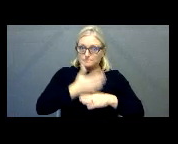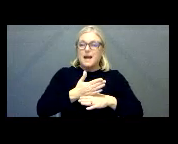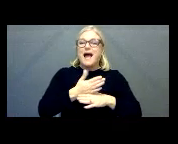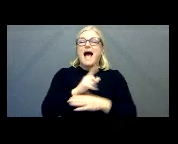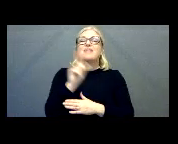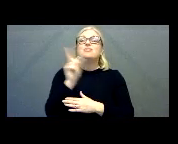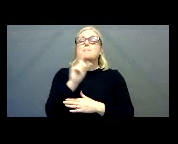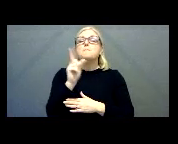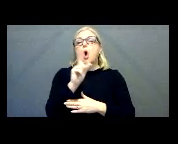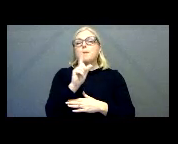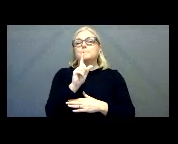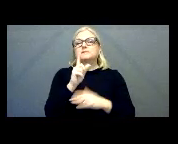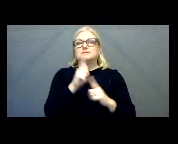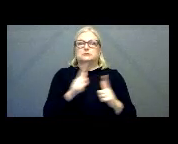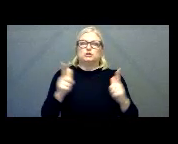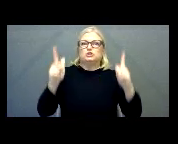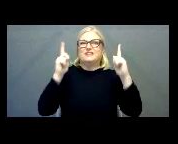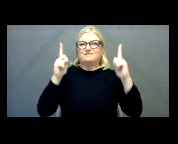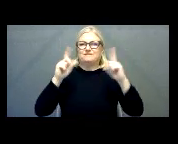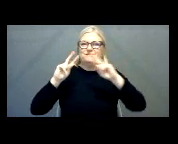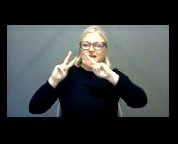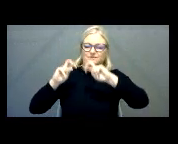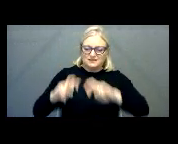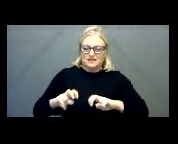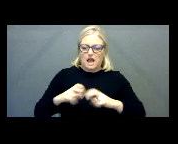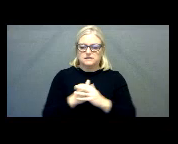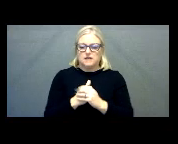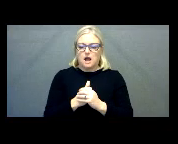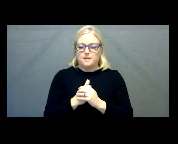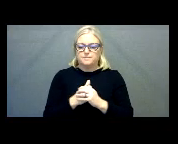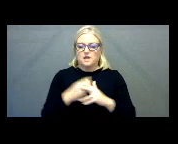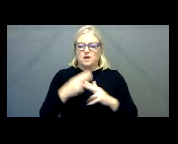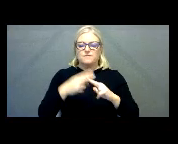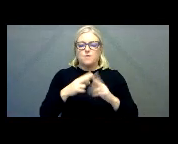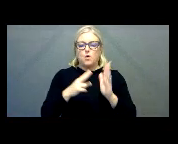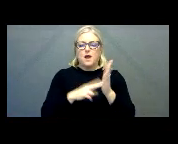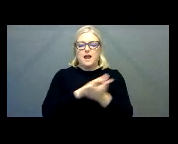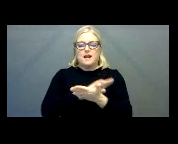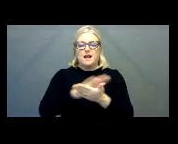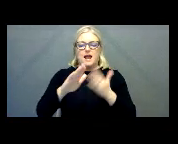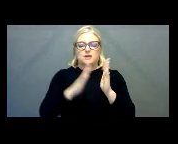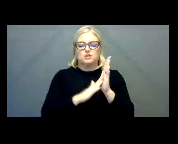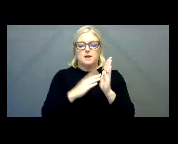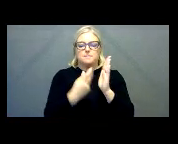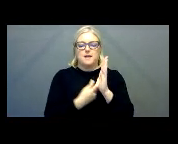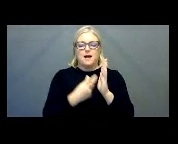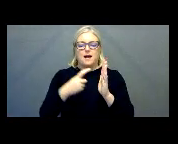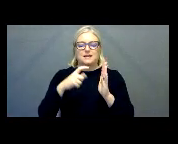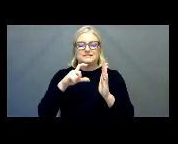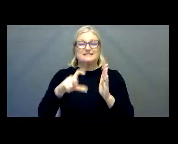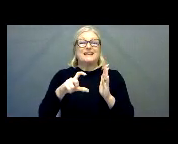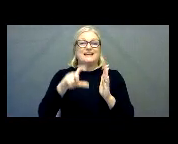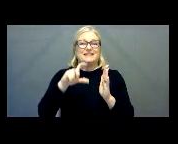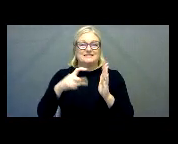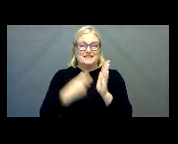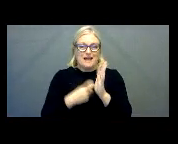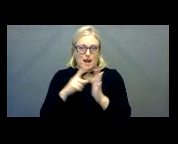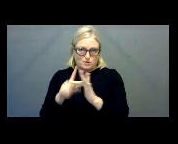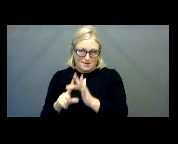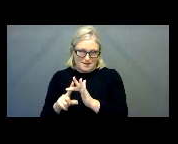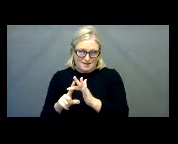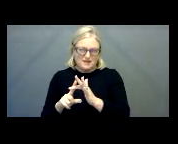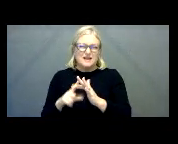investigator on the NHMRC CRE in achieving health equity for all people with disability. As a health economist, he's made significant